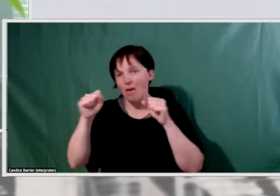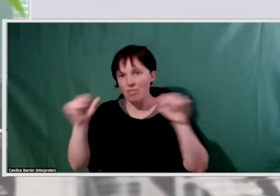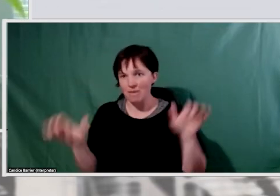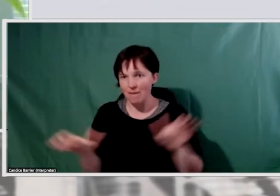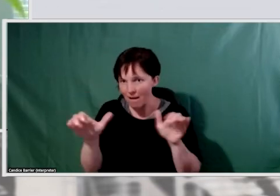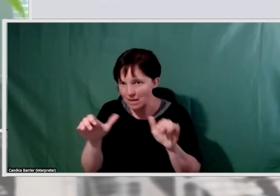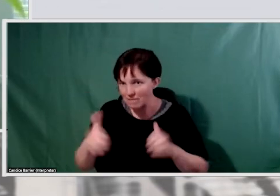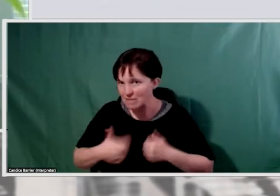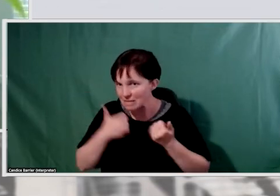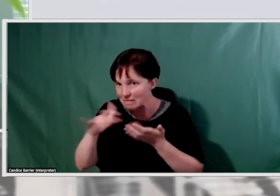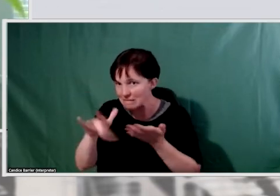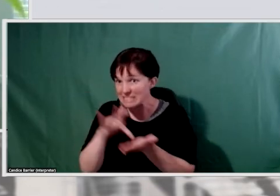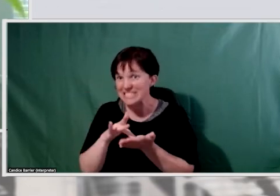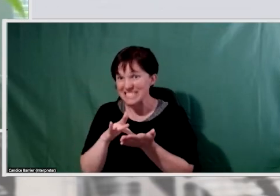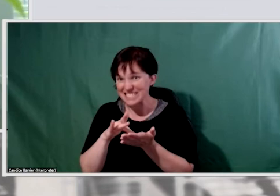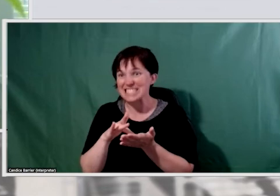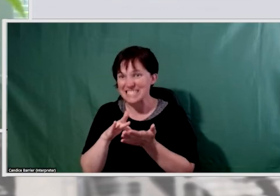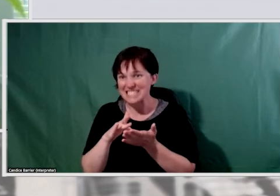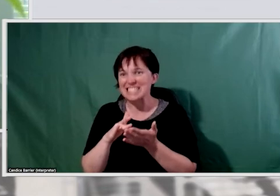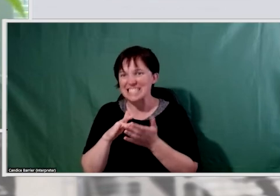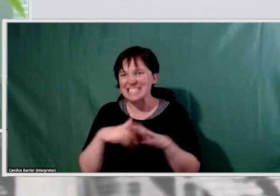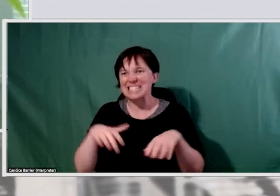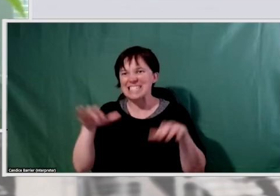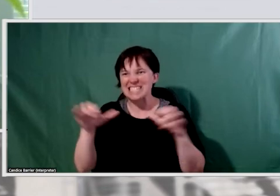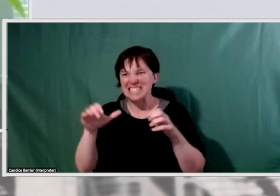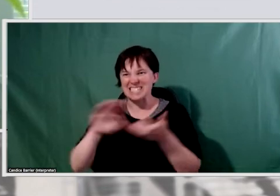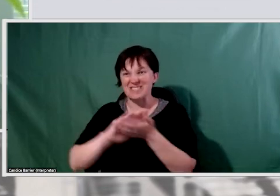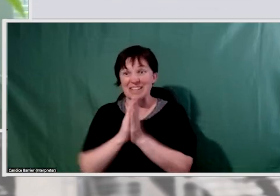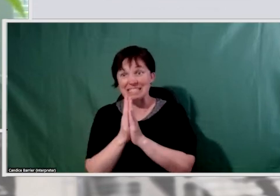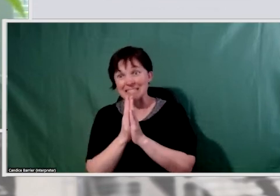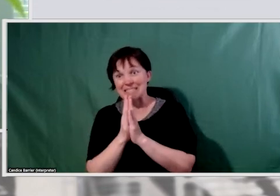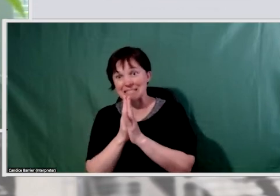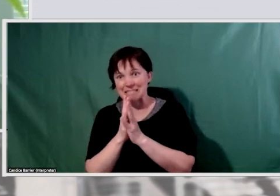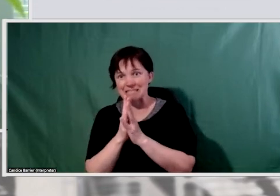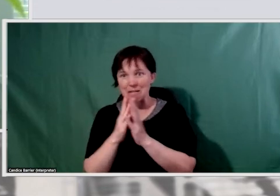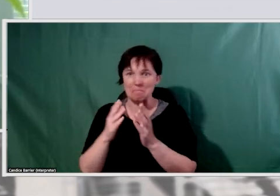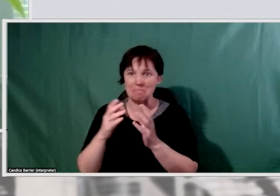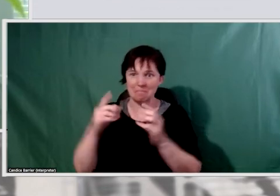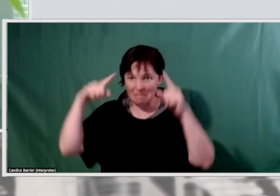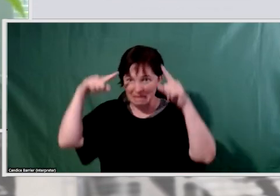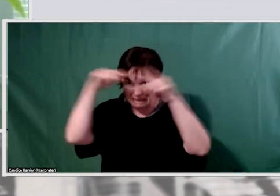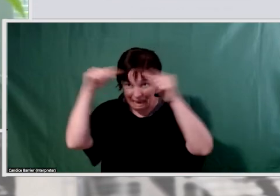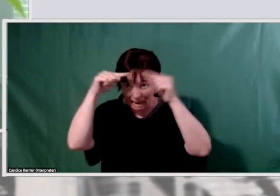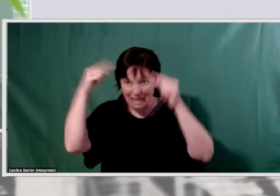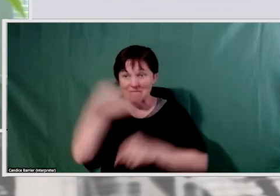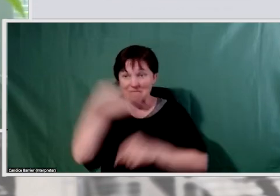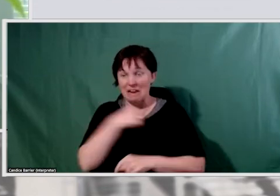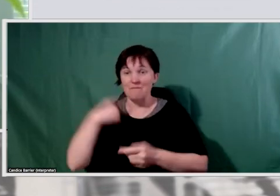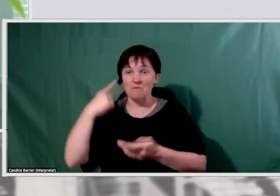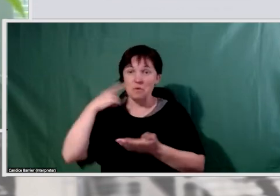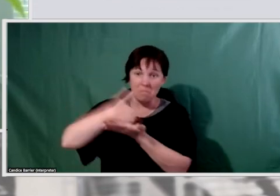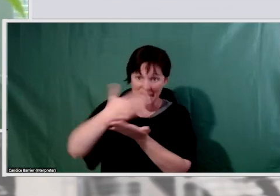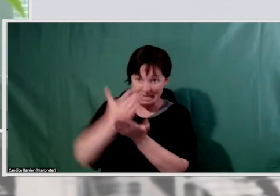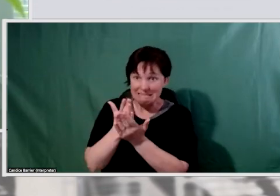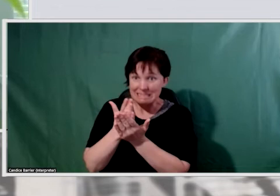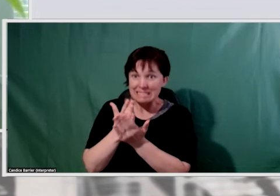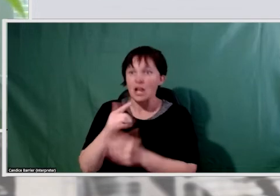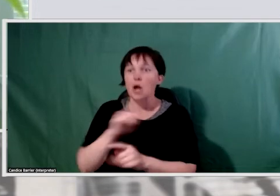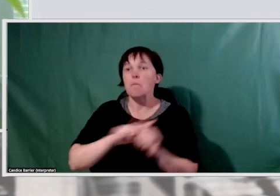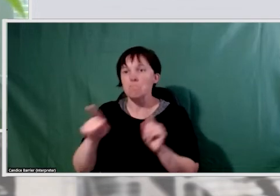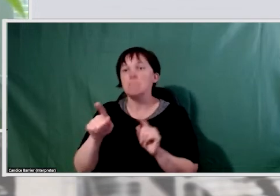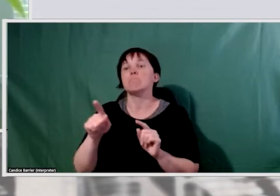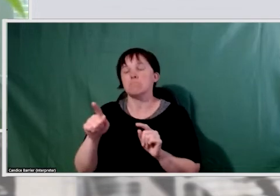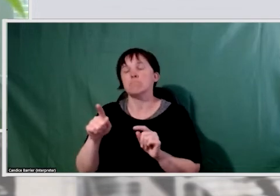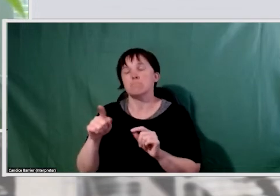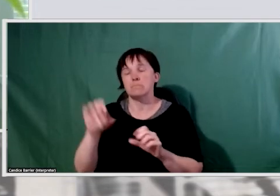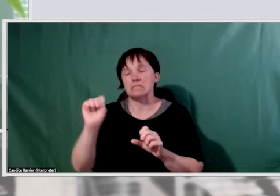centers. It does create some headaches for us on the accounting side when it comes to budgeting between them, but programmatically, it's really important to be able to offer both of those